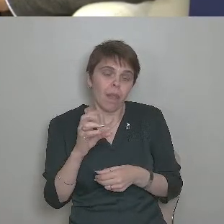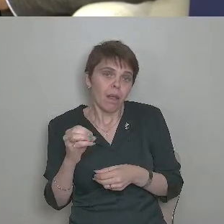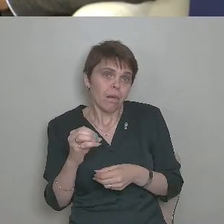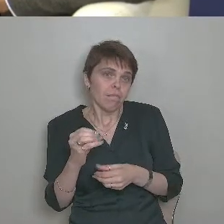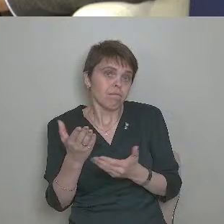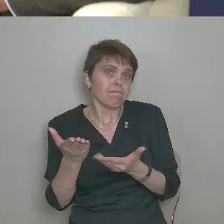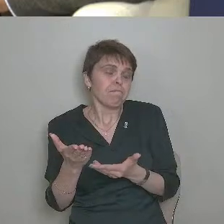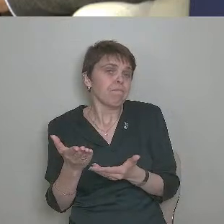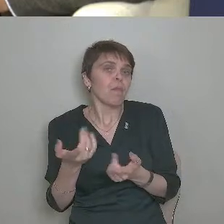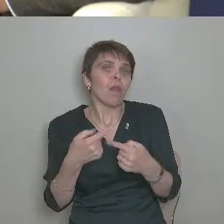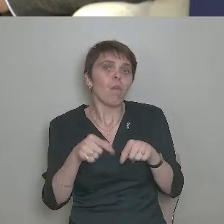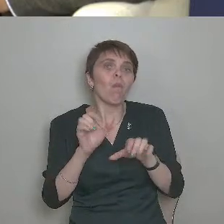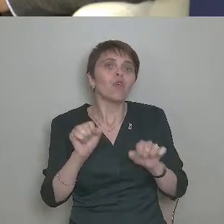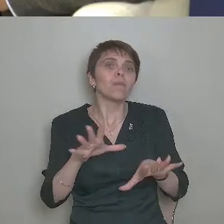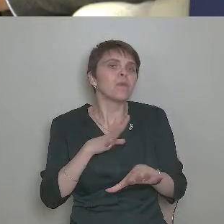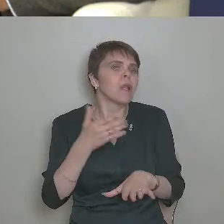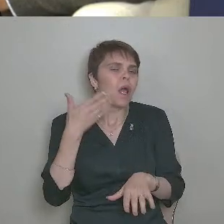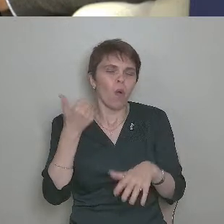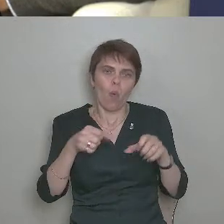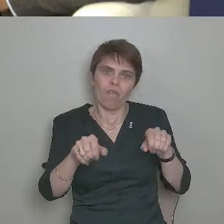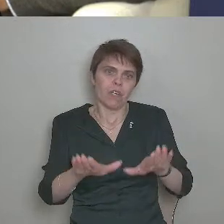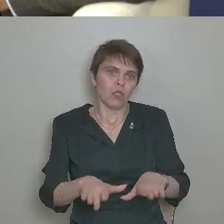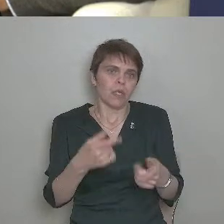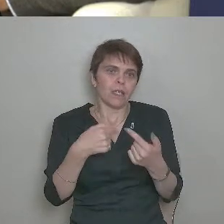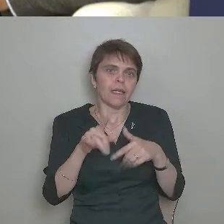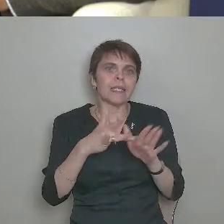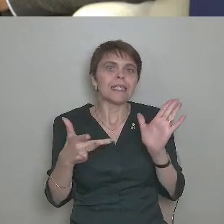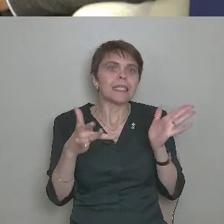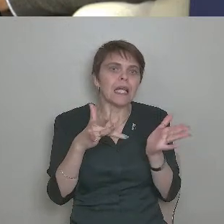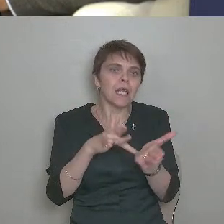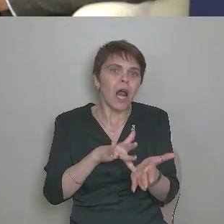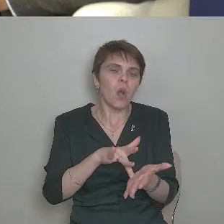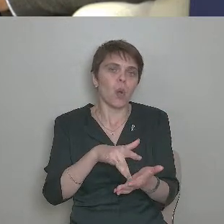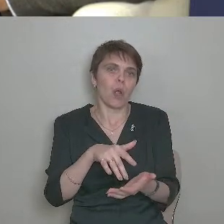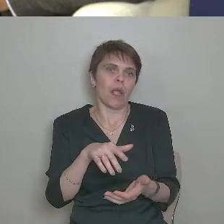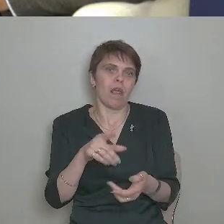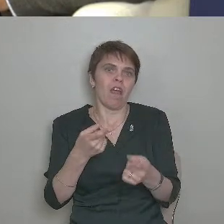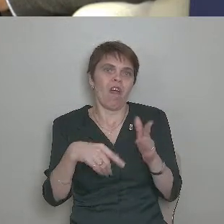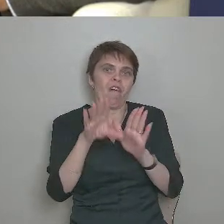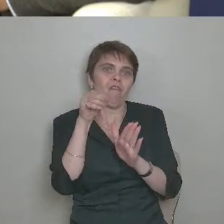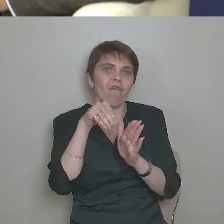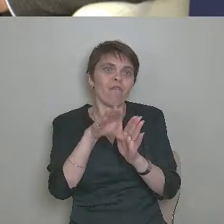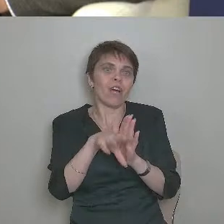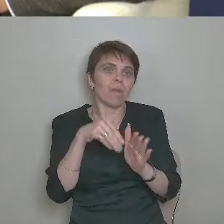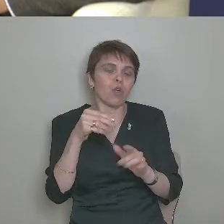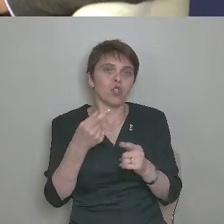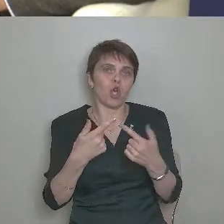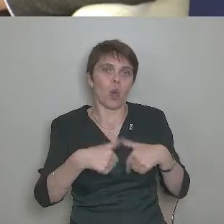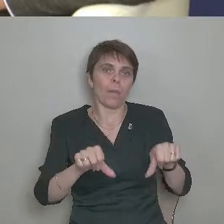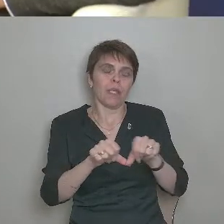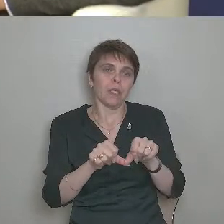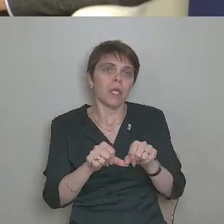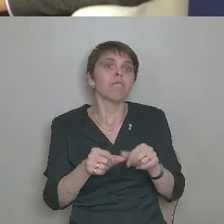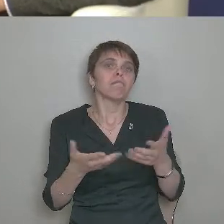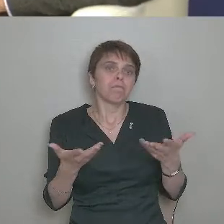problem, as for me, could be easily resolved by the interpretation of the CEC.